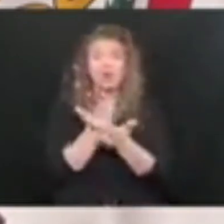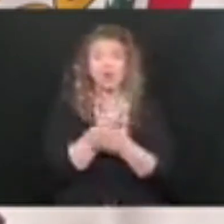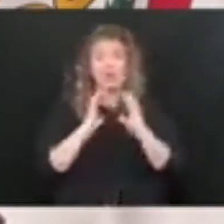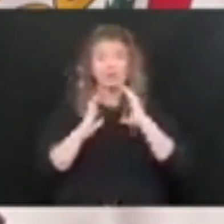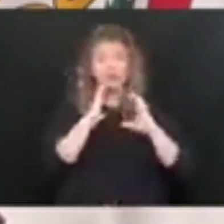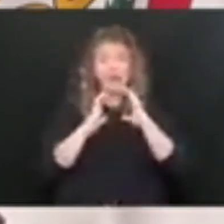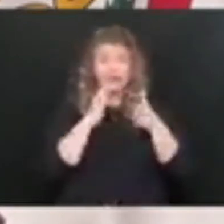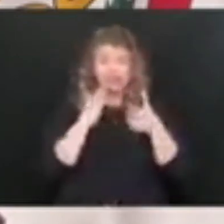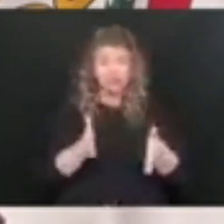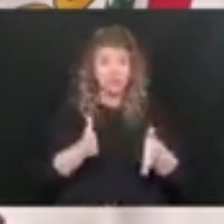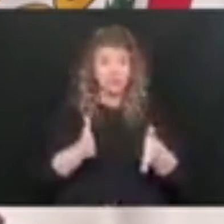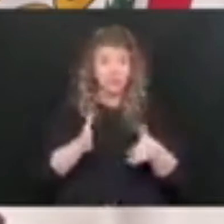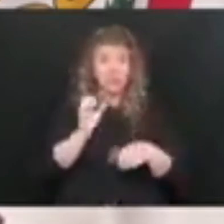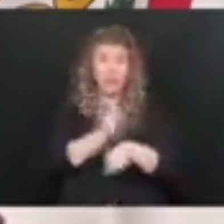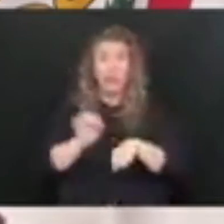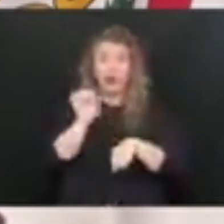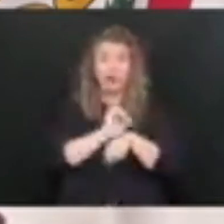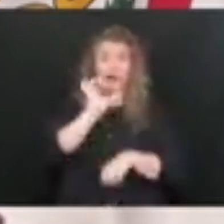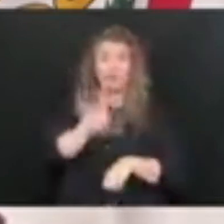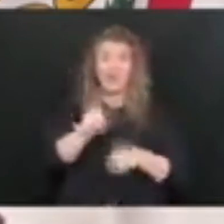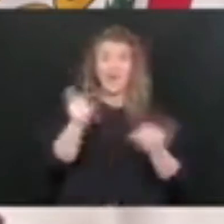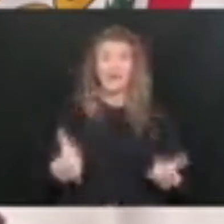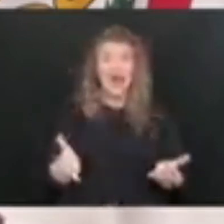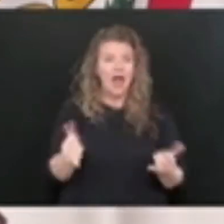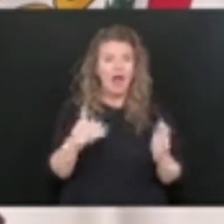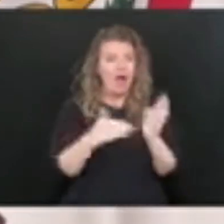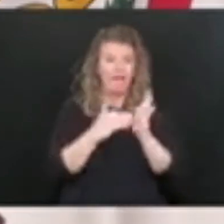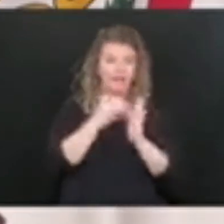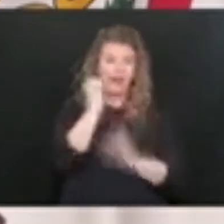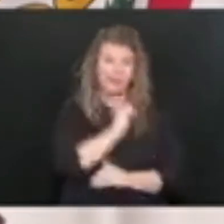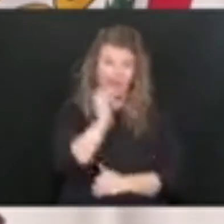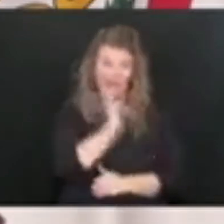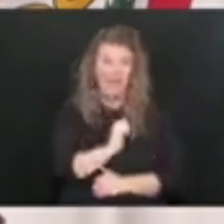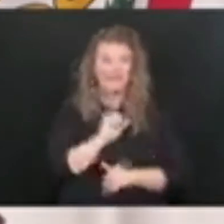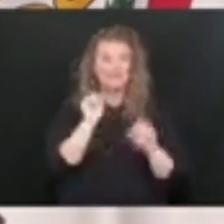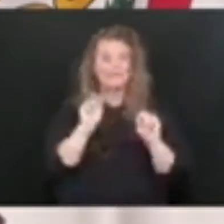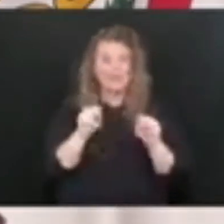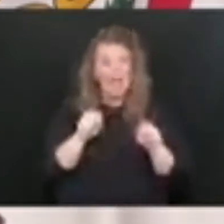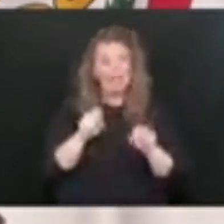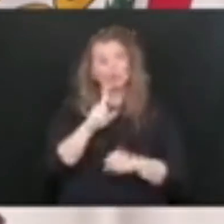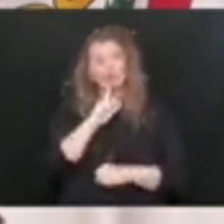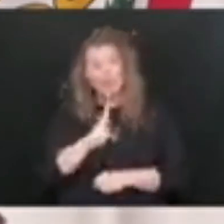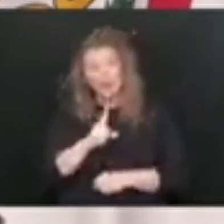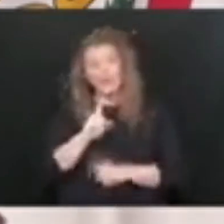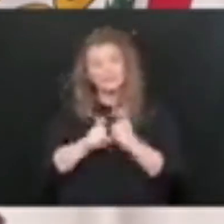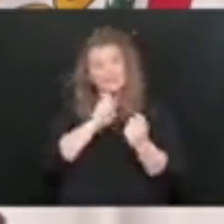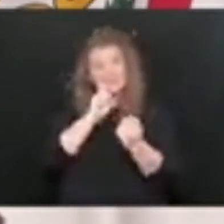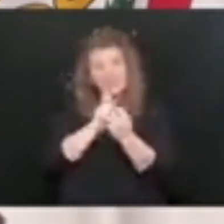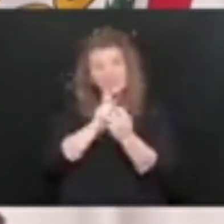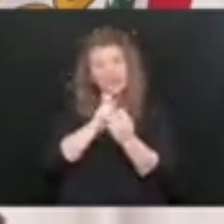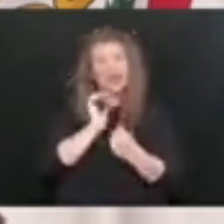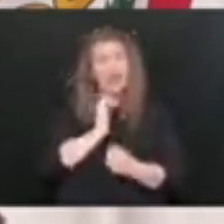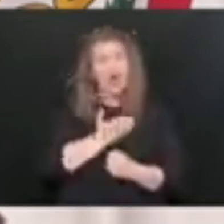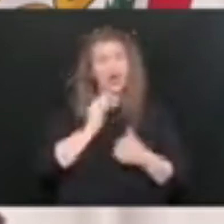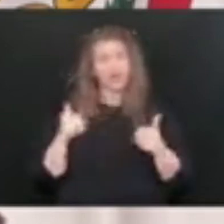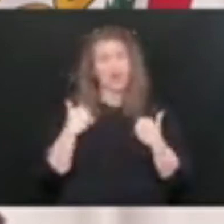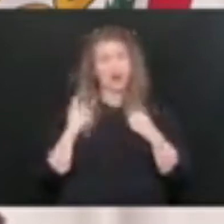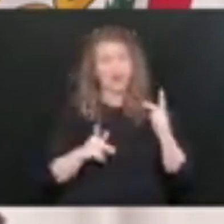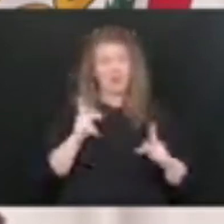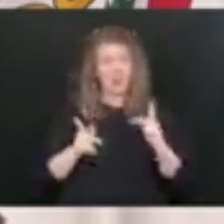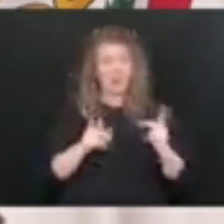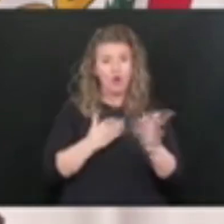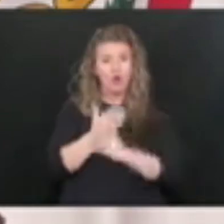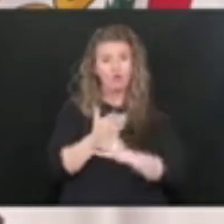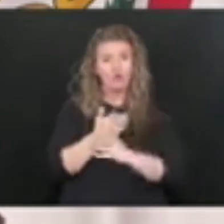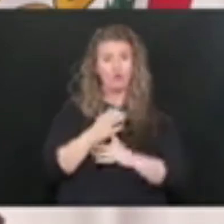communication strategies, and we're working on that all the time to be able to really target our younger people, through